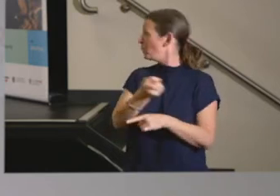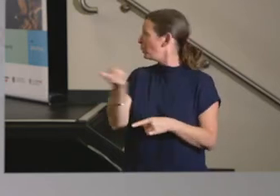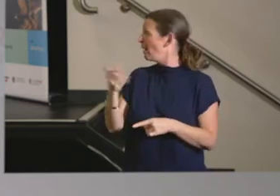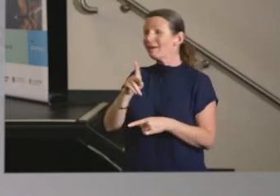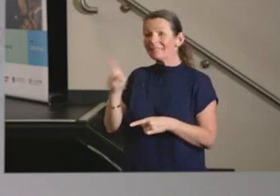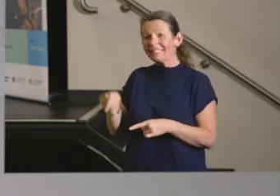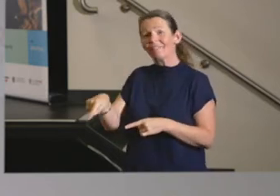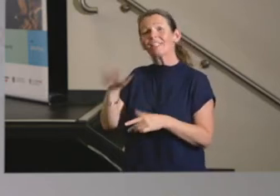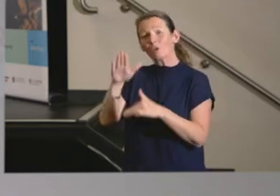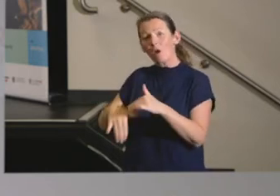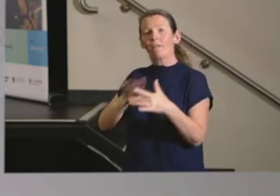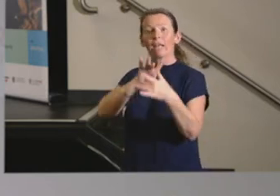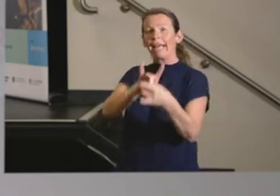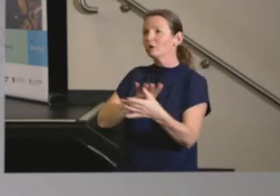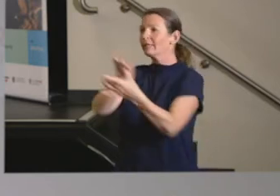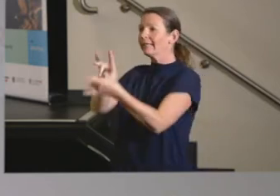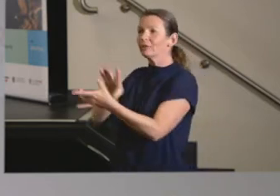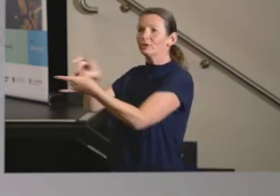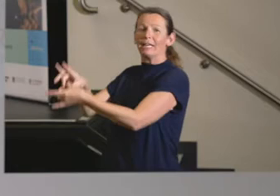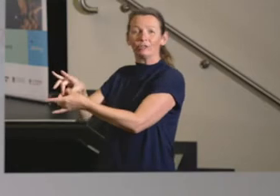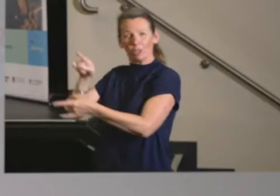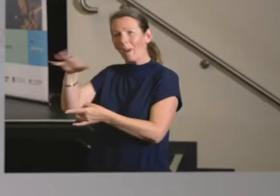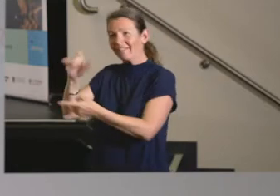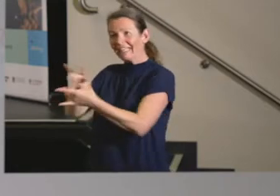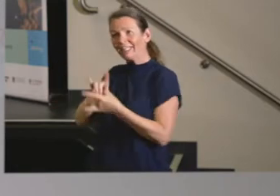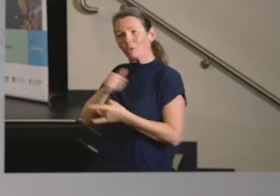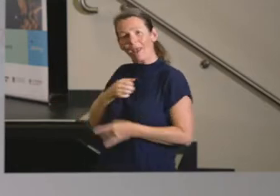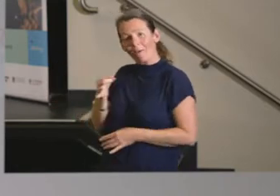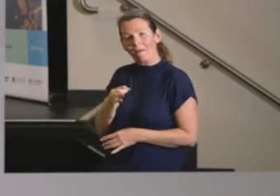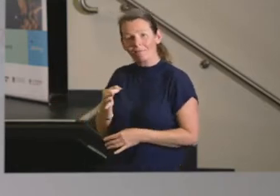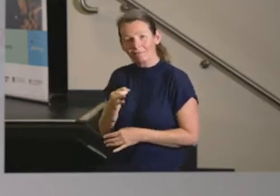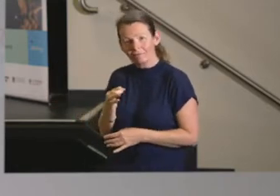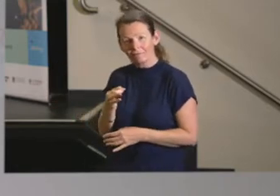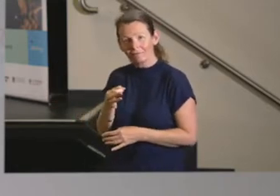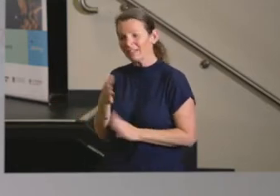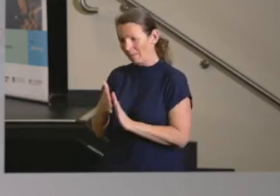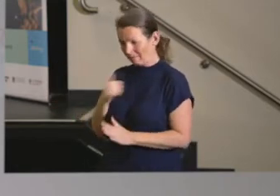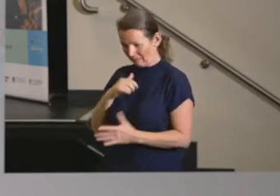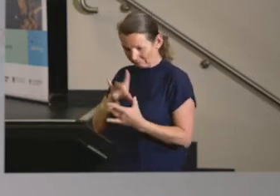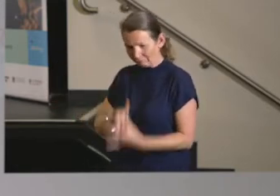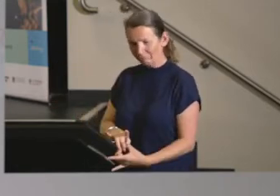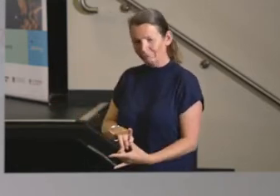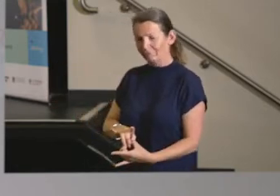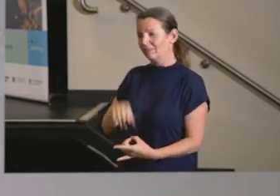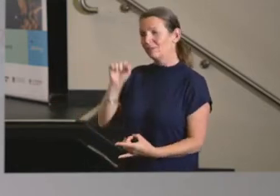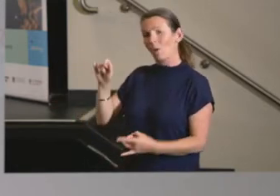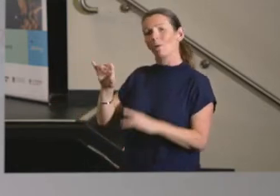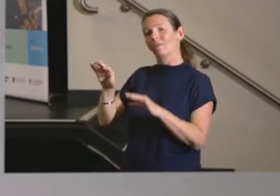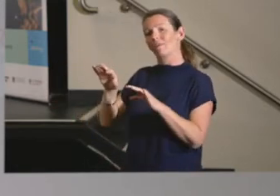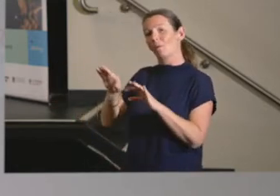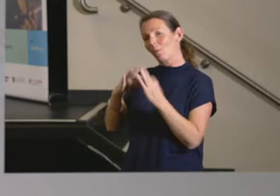about building connection between our islands. We're a youth-led organization that spread over 15 Pacific islands.